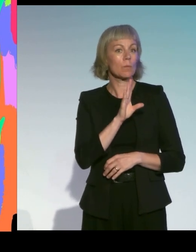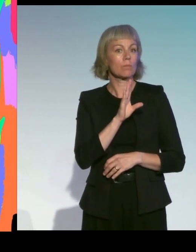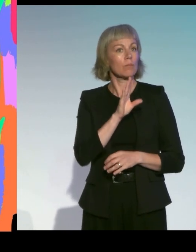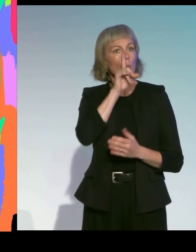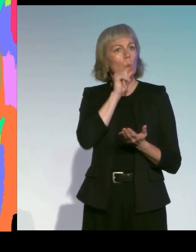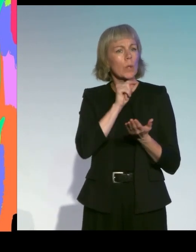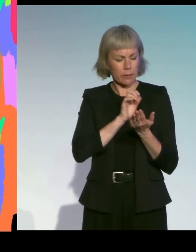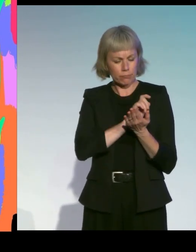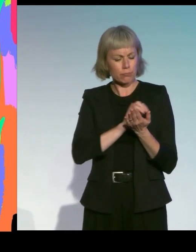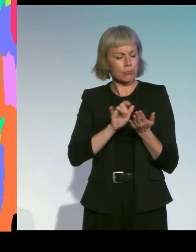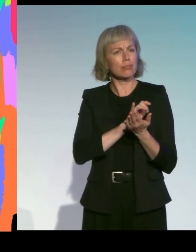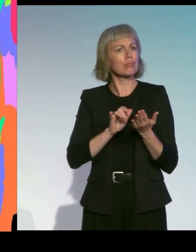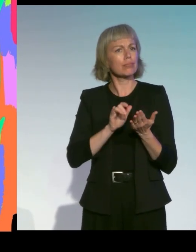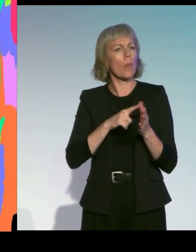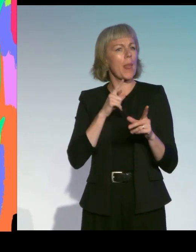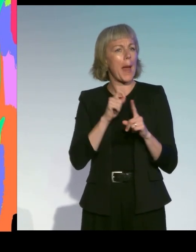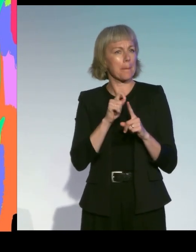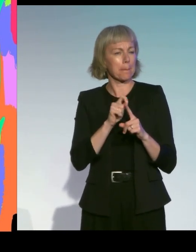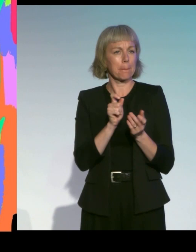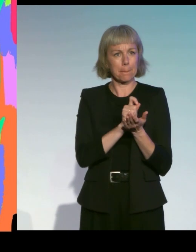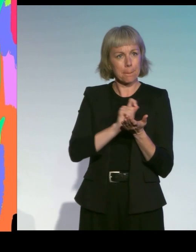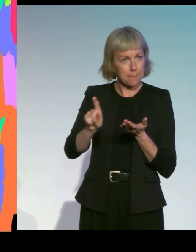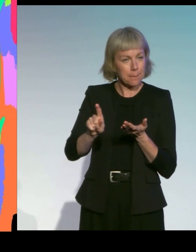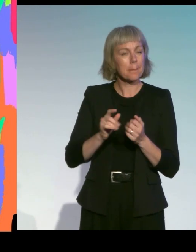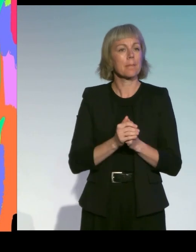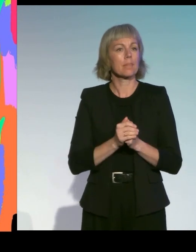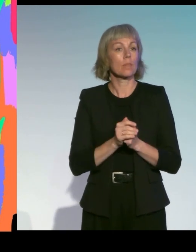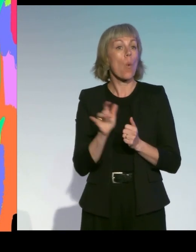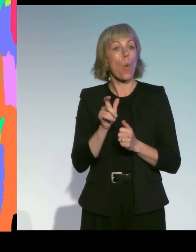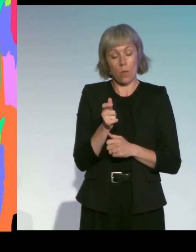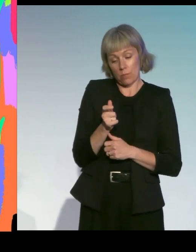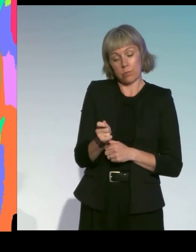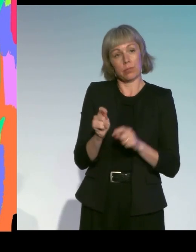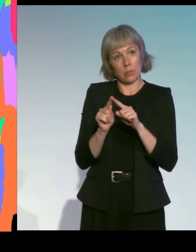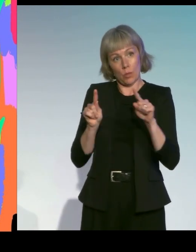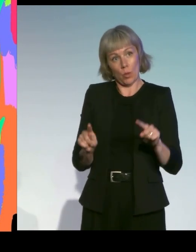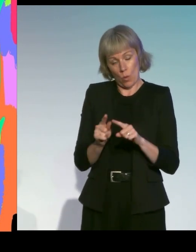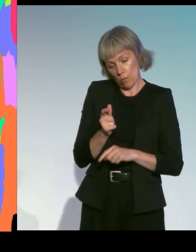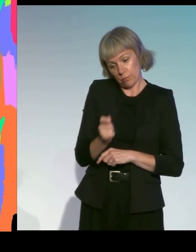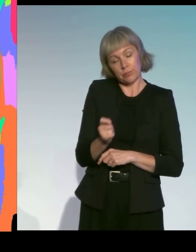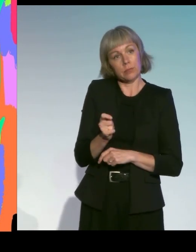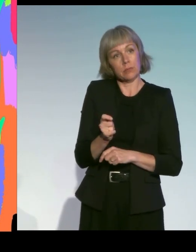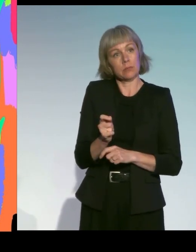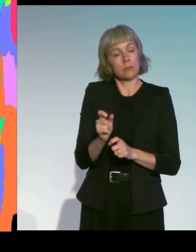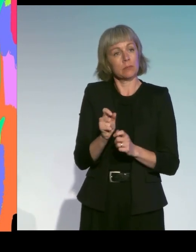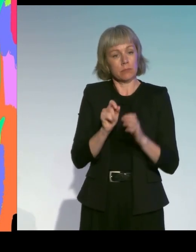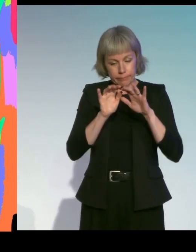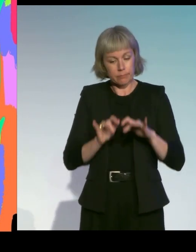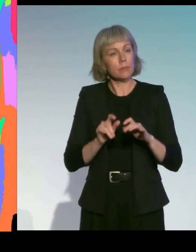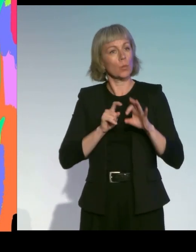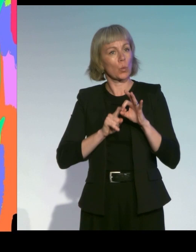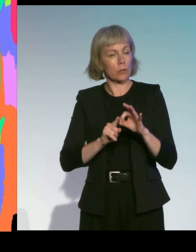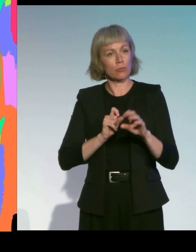run them over the conference app or click on the QR code and you can access it there. Otherwise, we might be able to,